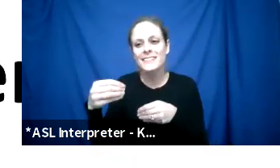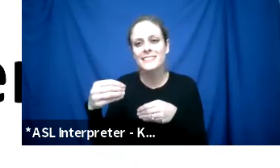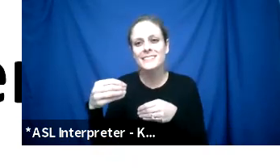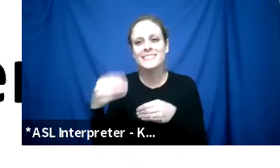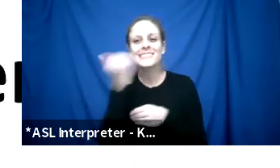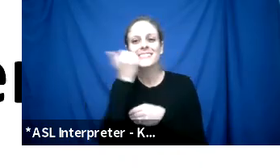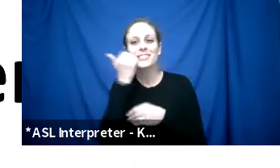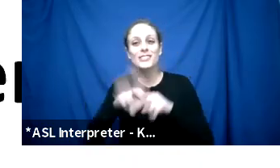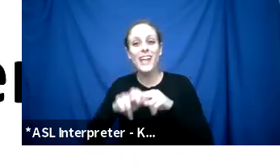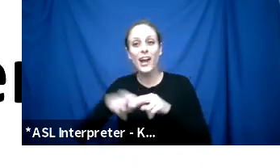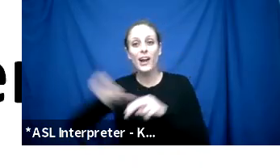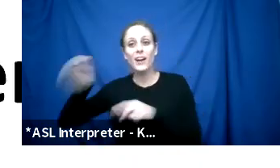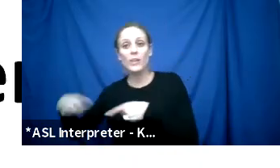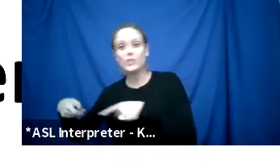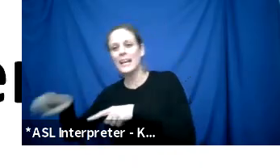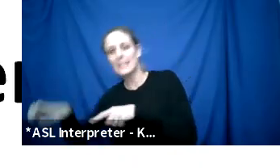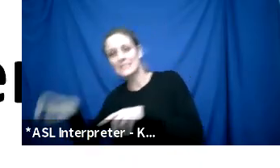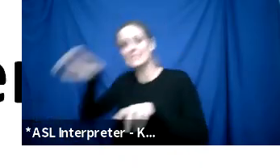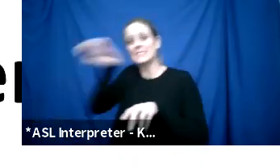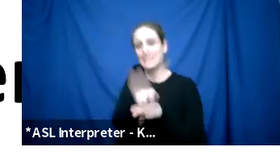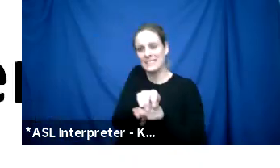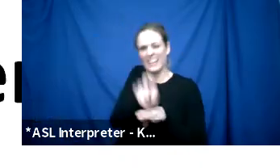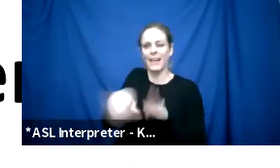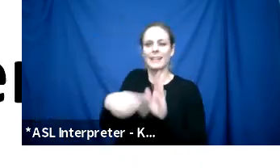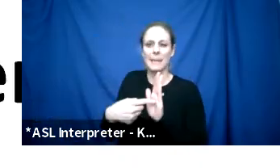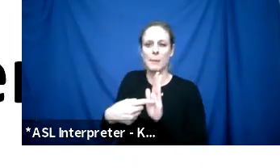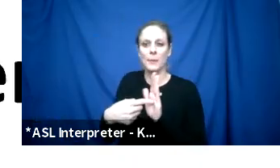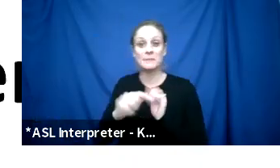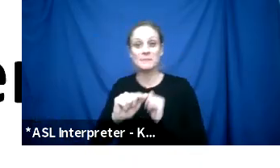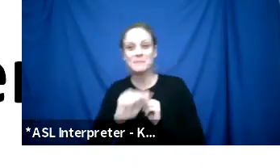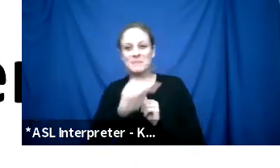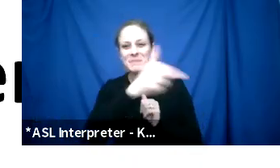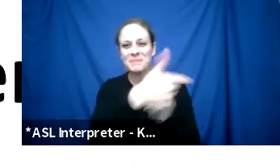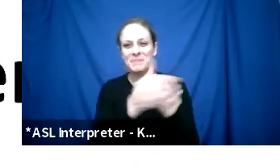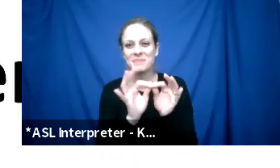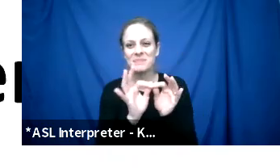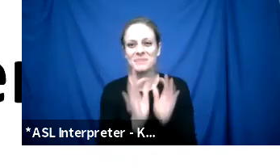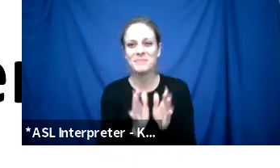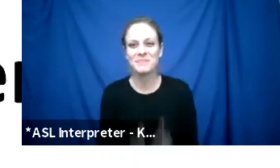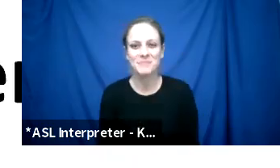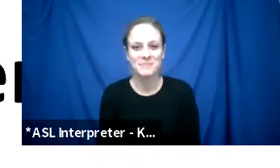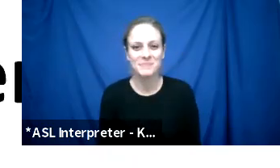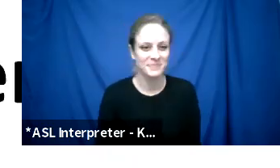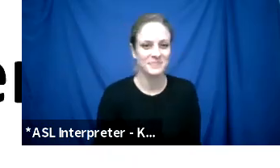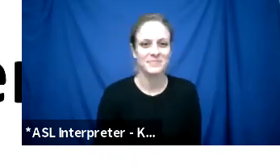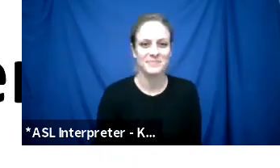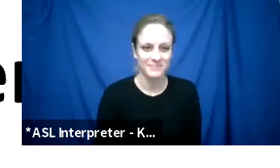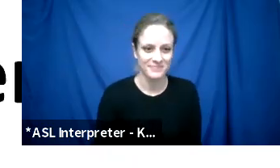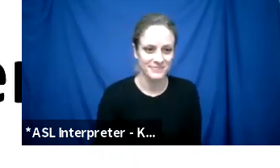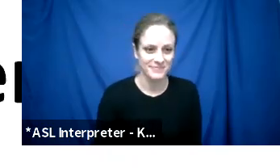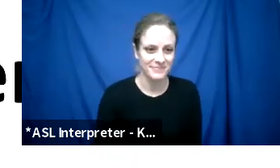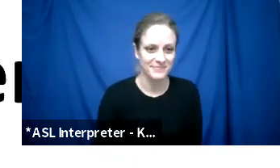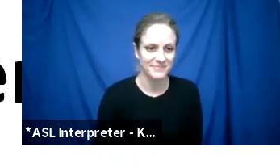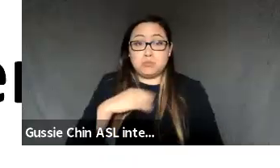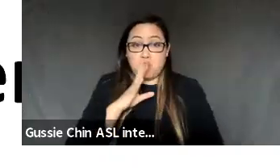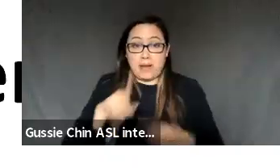chair. That would be an example. Now, you you will note that these first two categories that I'm talking